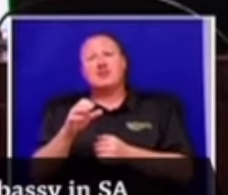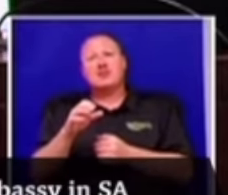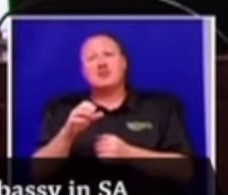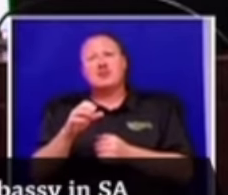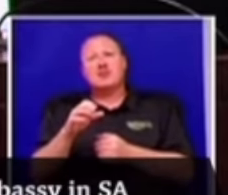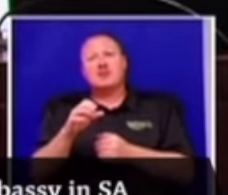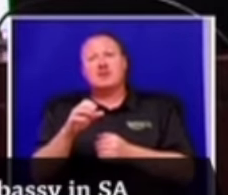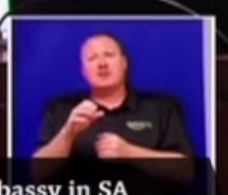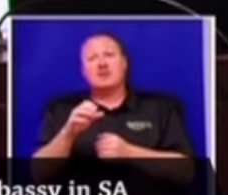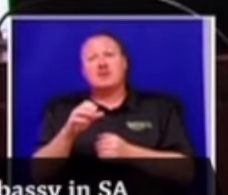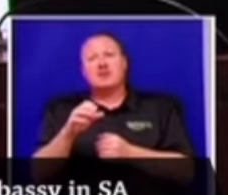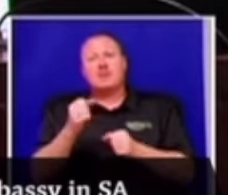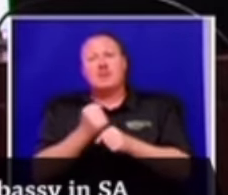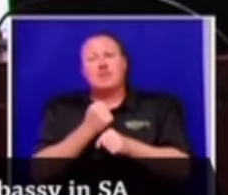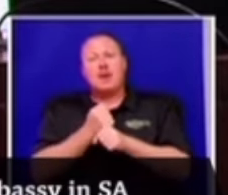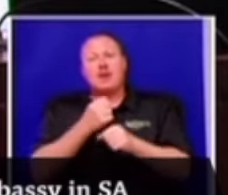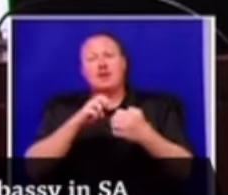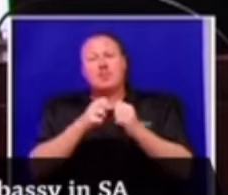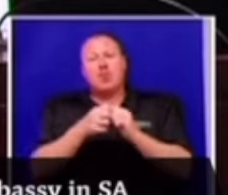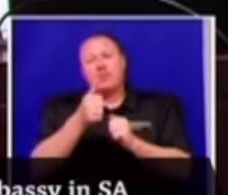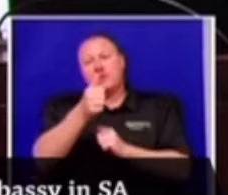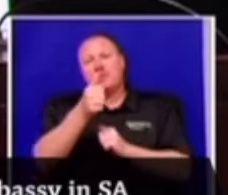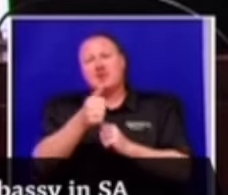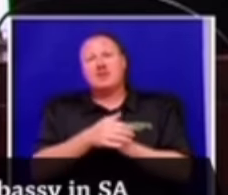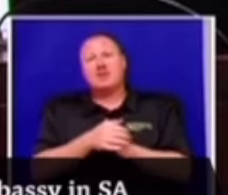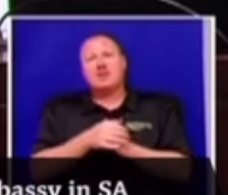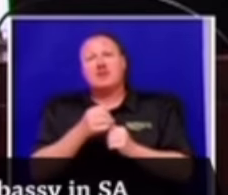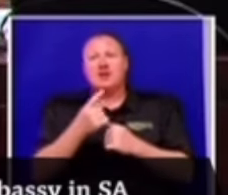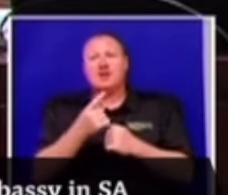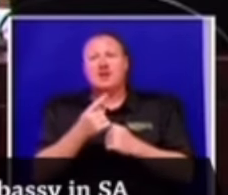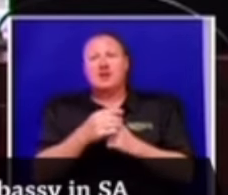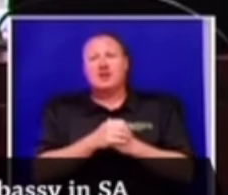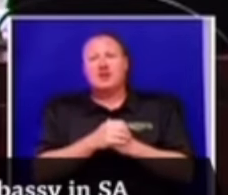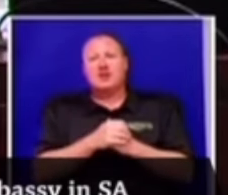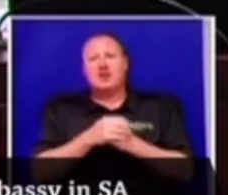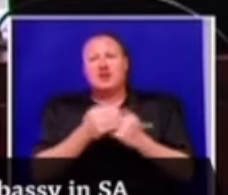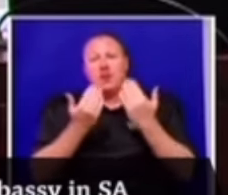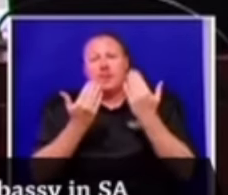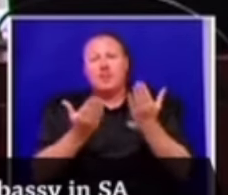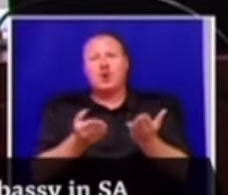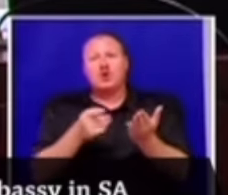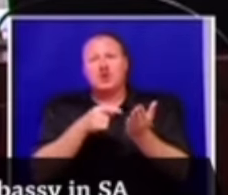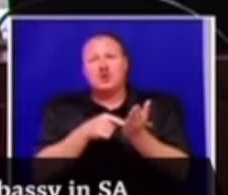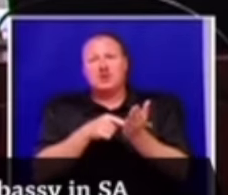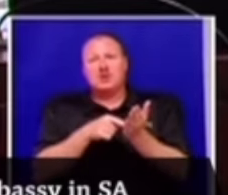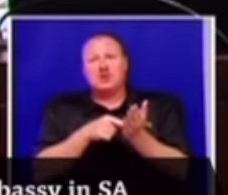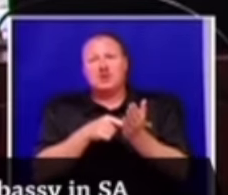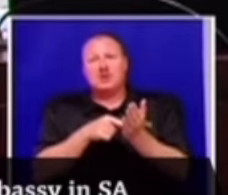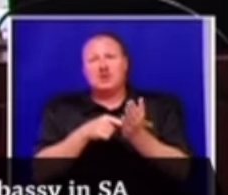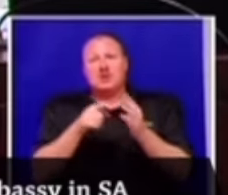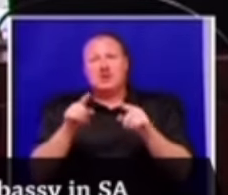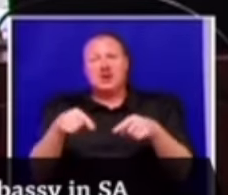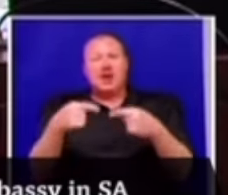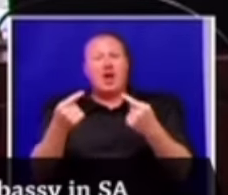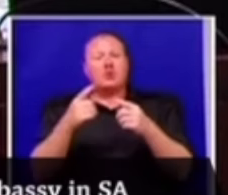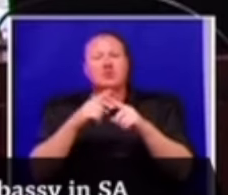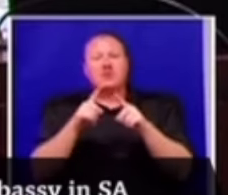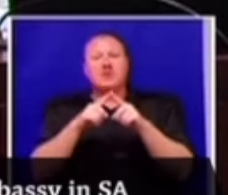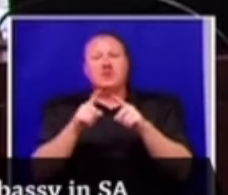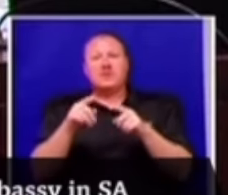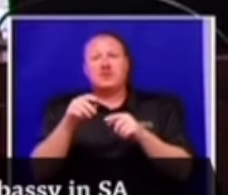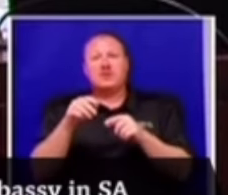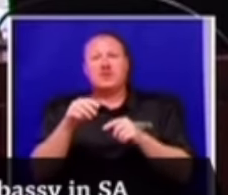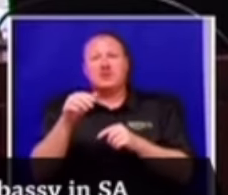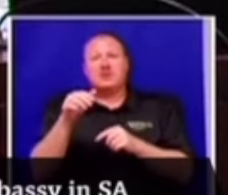here by having made these proposed amendments this motion actually runs counter-intuitive to the anc's